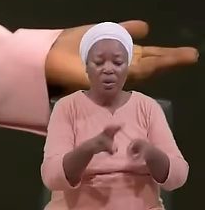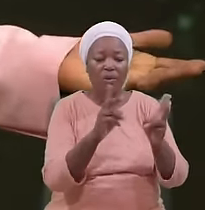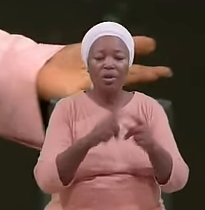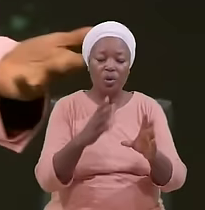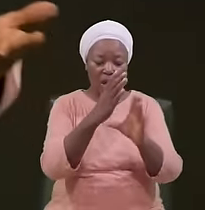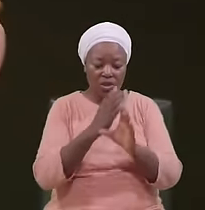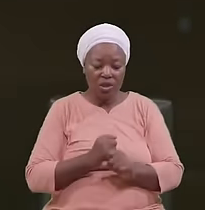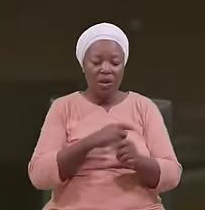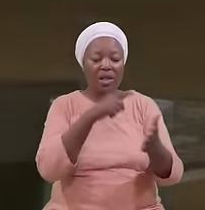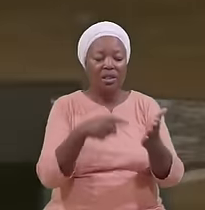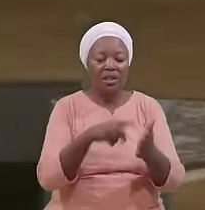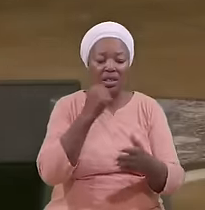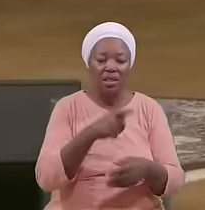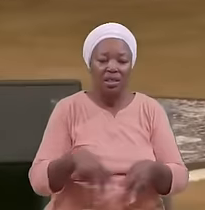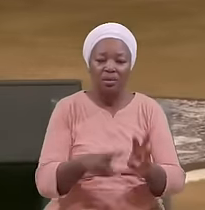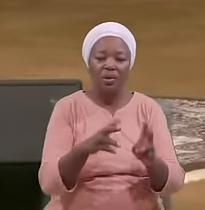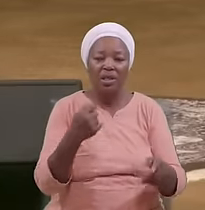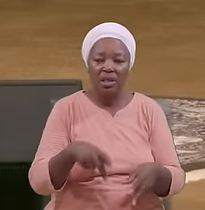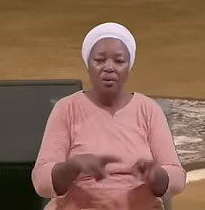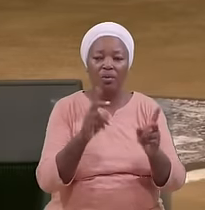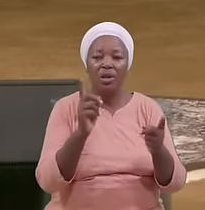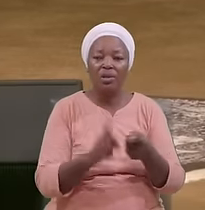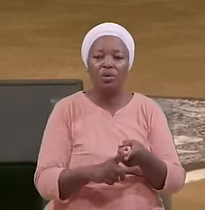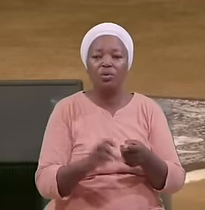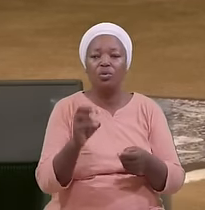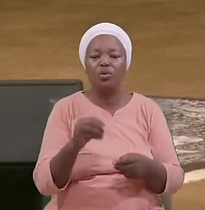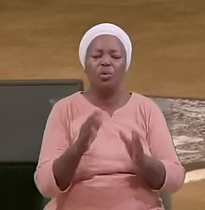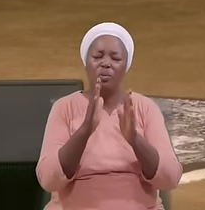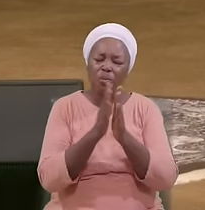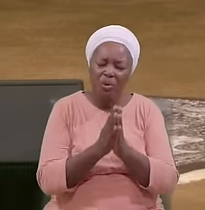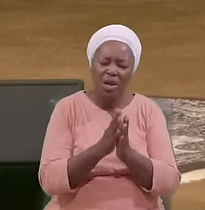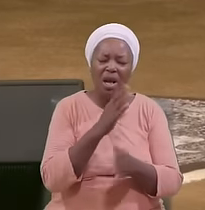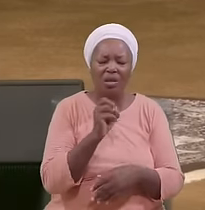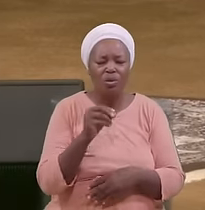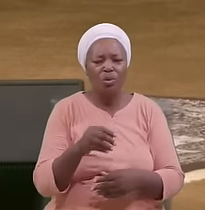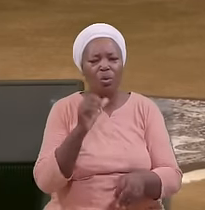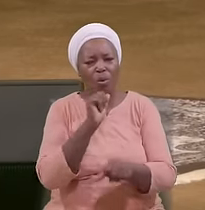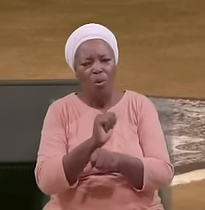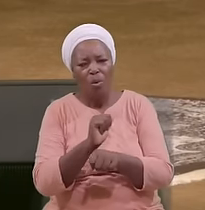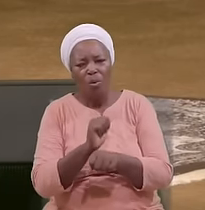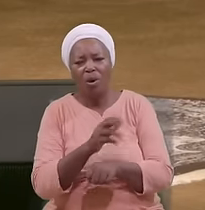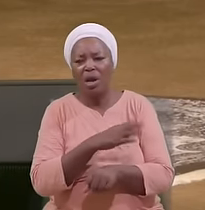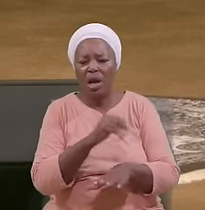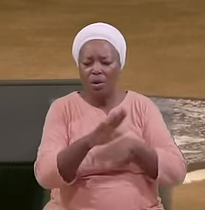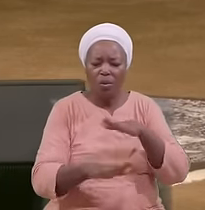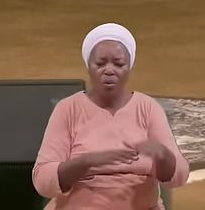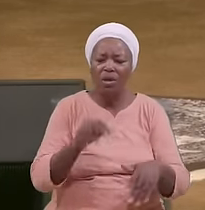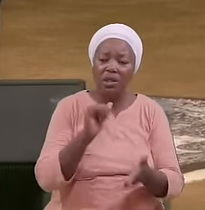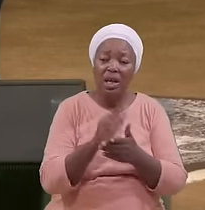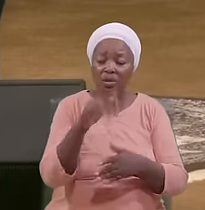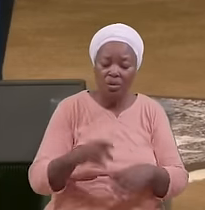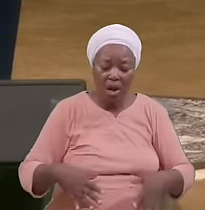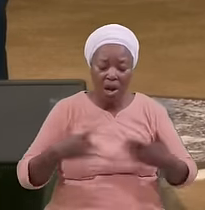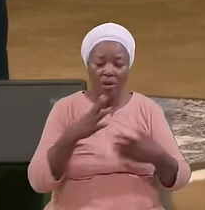achieve. This is the way to so pray and so walk that your life will please the